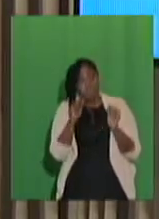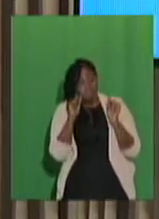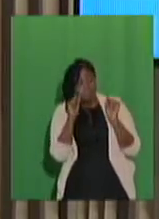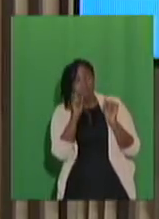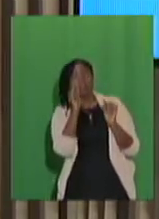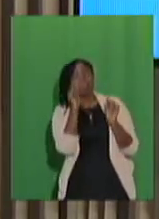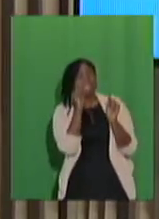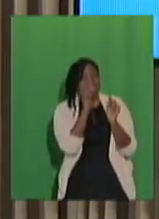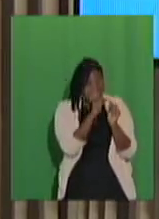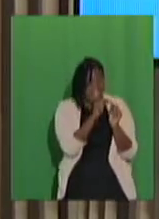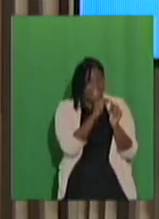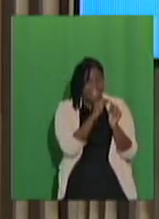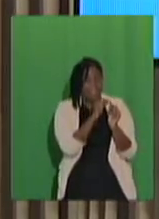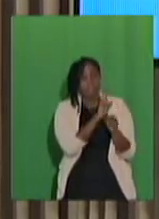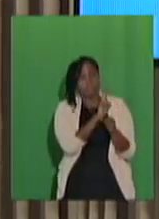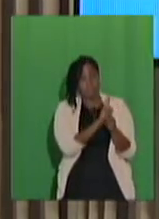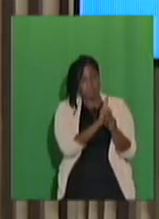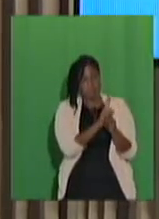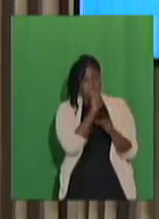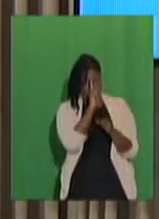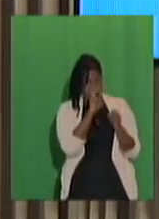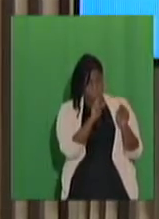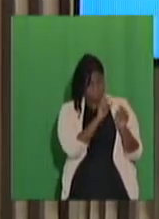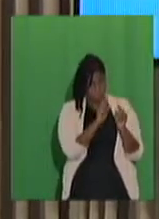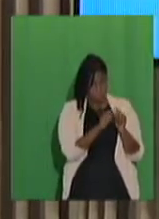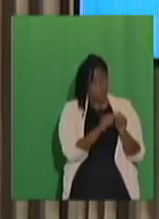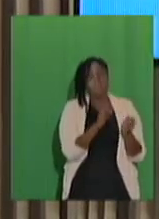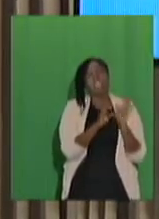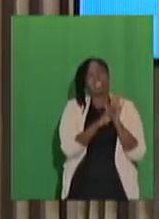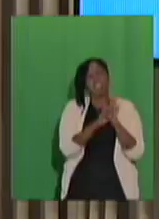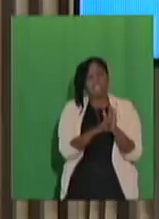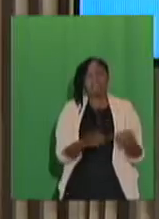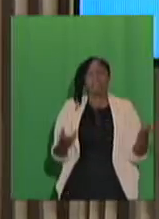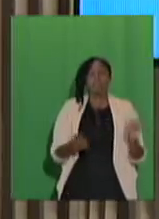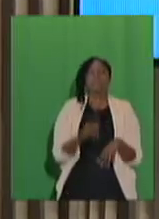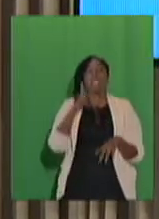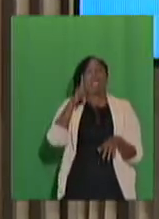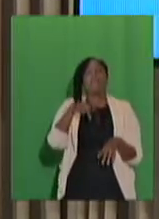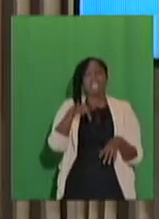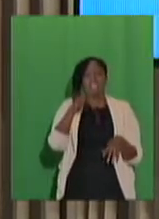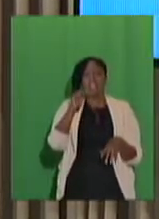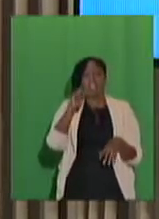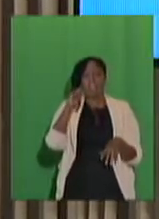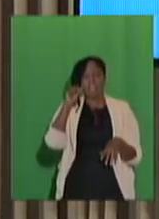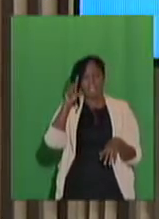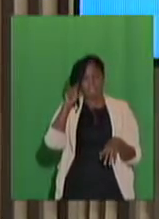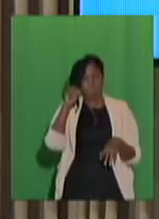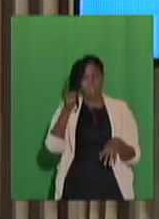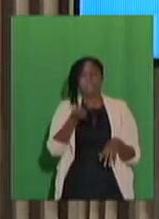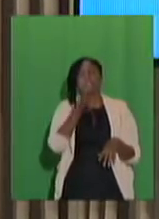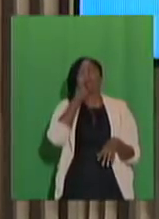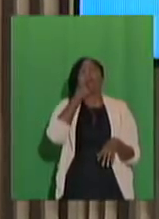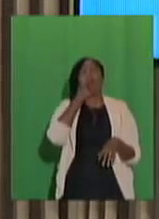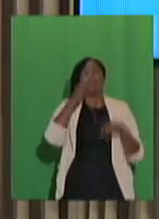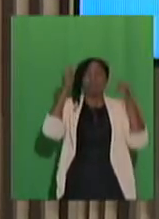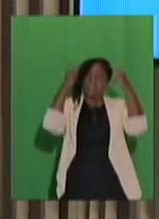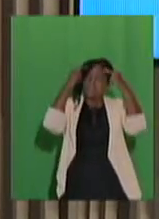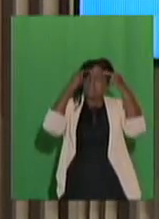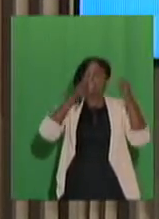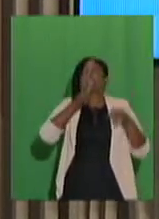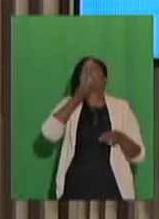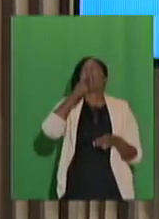For example, let's use a simple thing. Paracetamol, Panadol, is signed off for mild